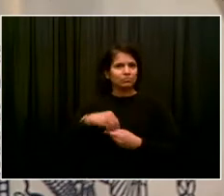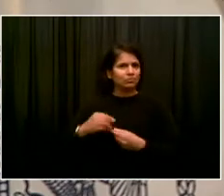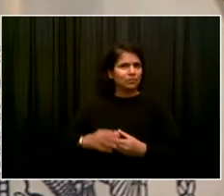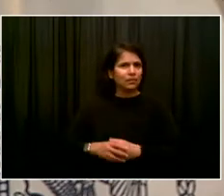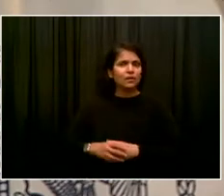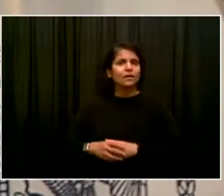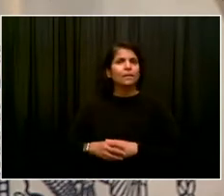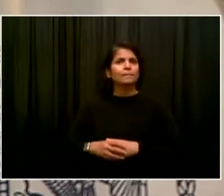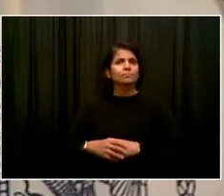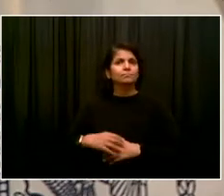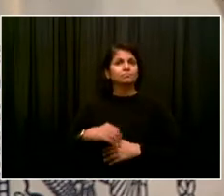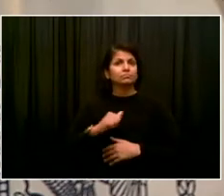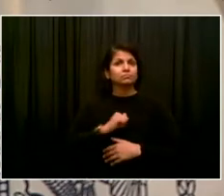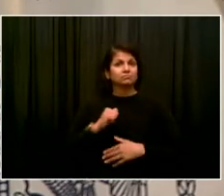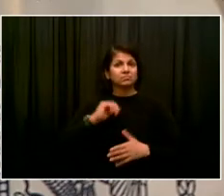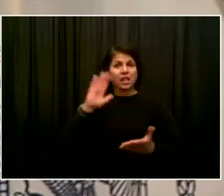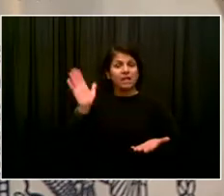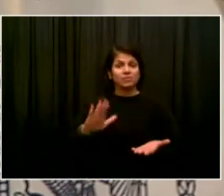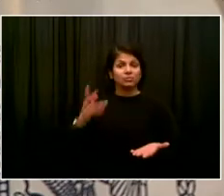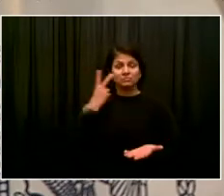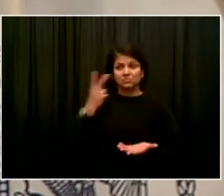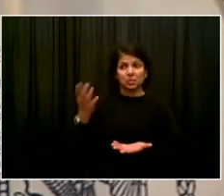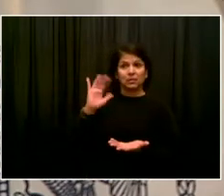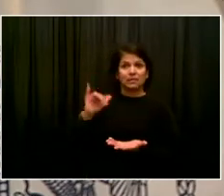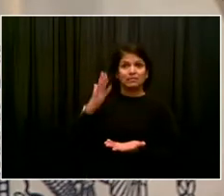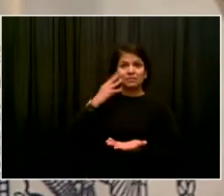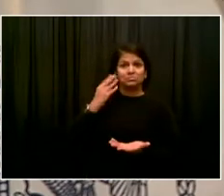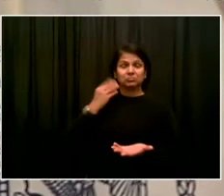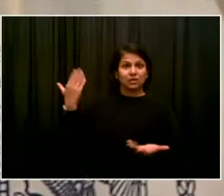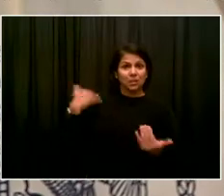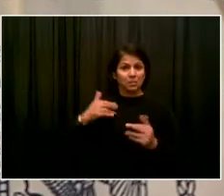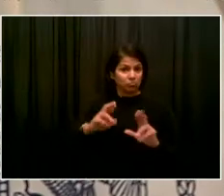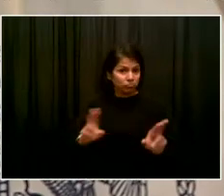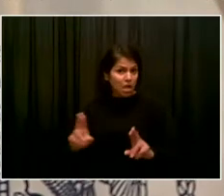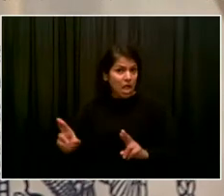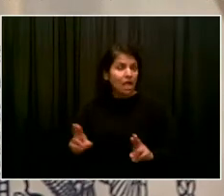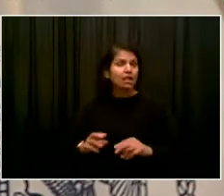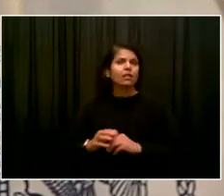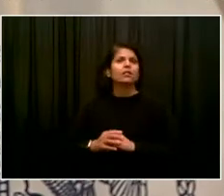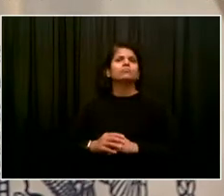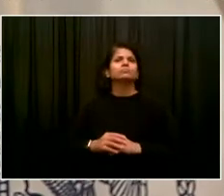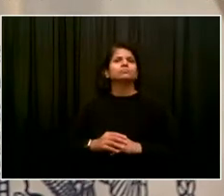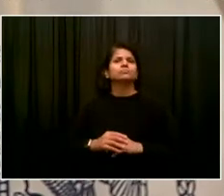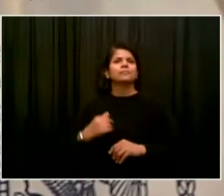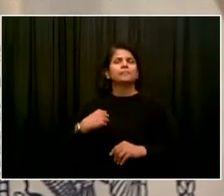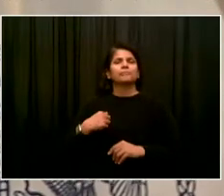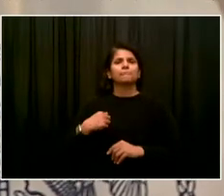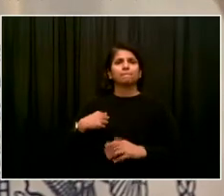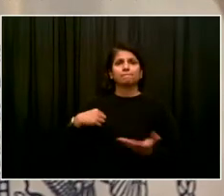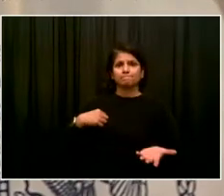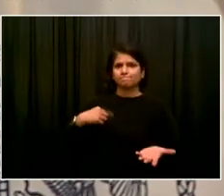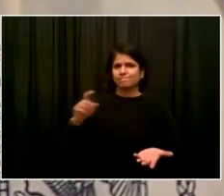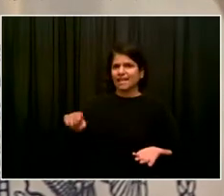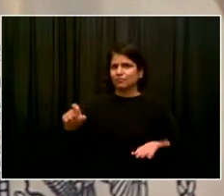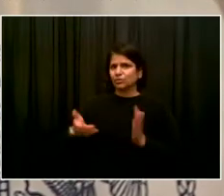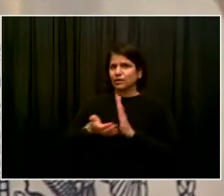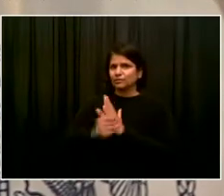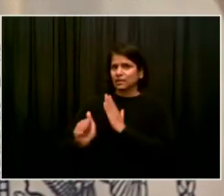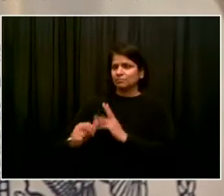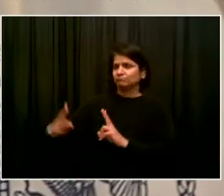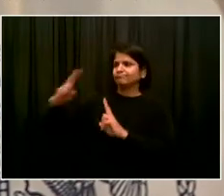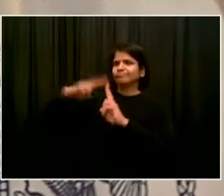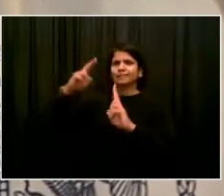done an Inner Circle show. I had to get ready. I needed a great drama coach. I needed someone who could prepare me for this